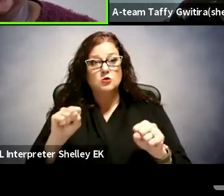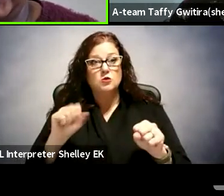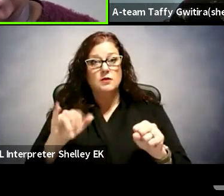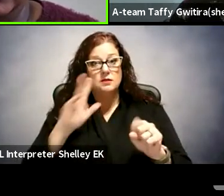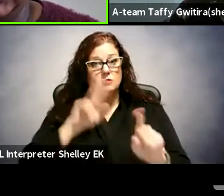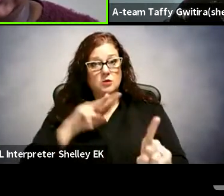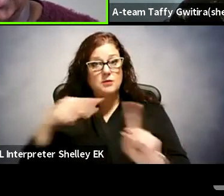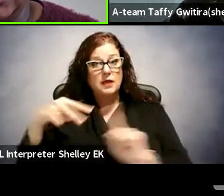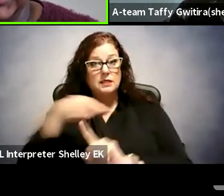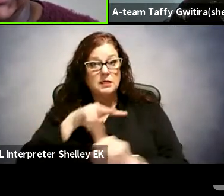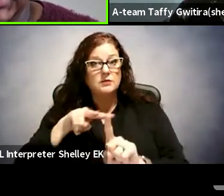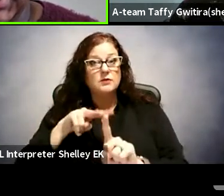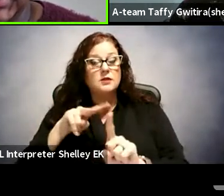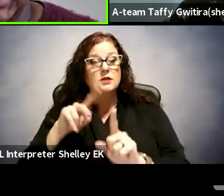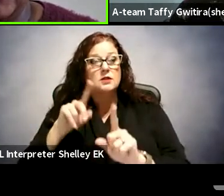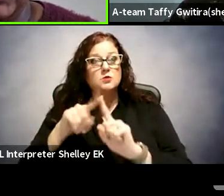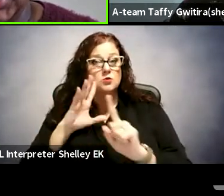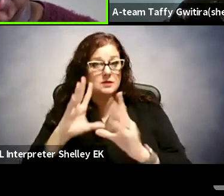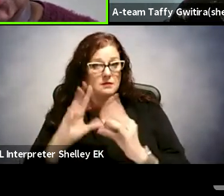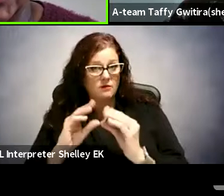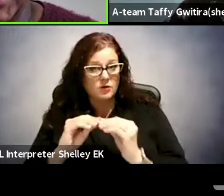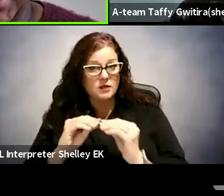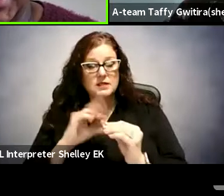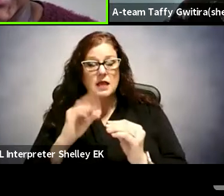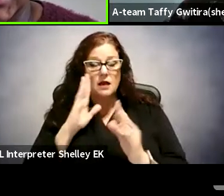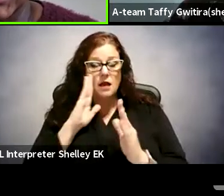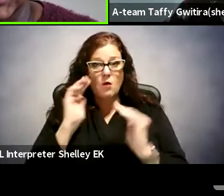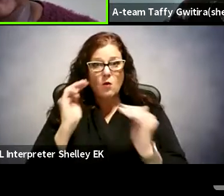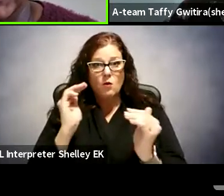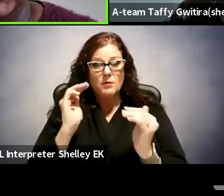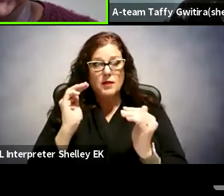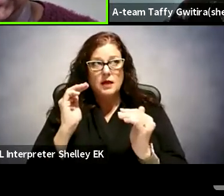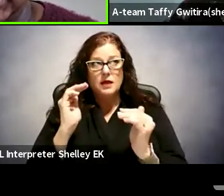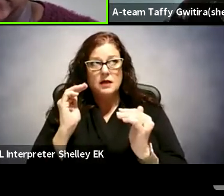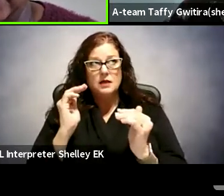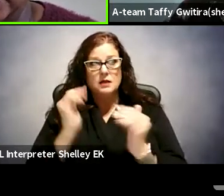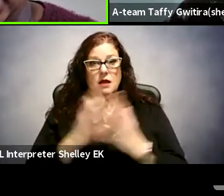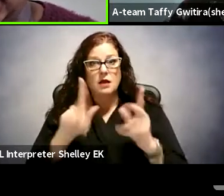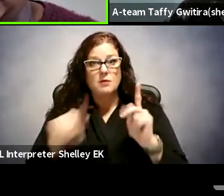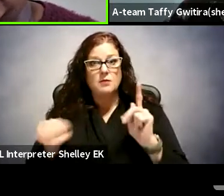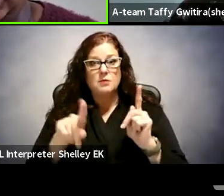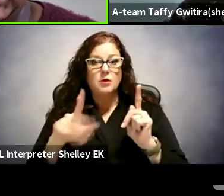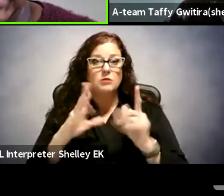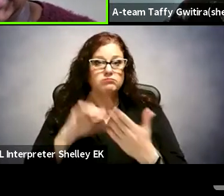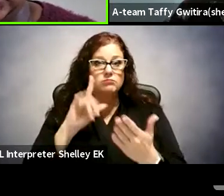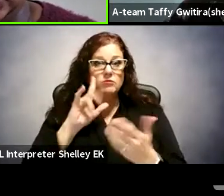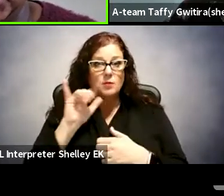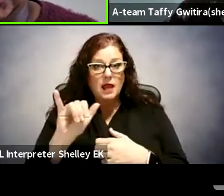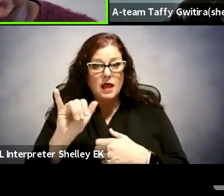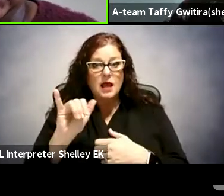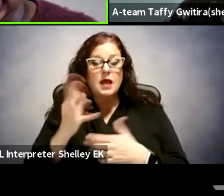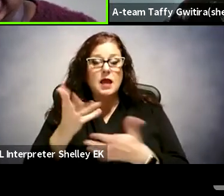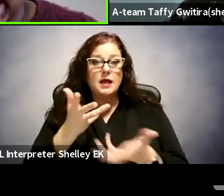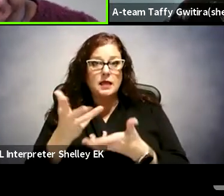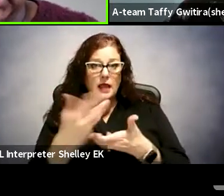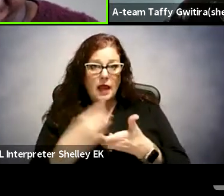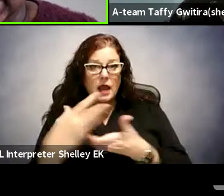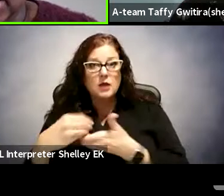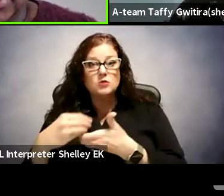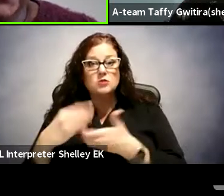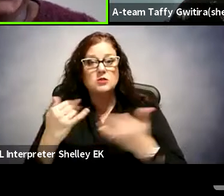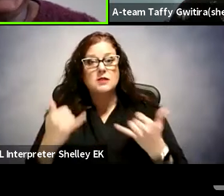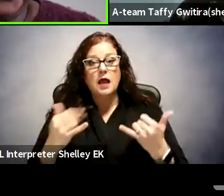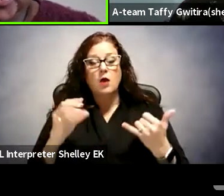perspective to the conference. And I really hope that a lot of people can take away from it and we can engage, now